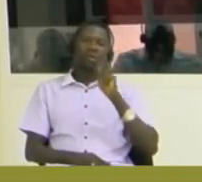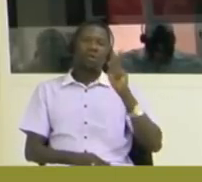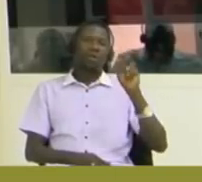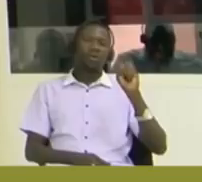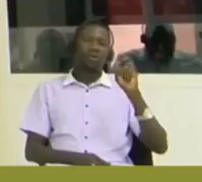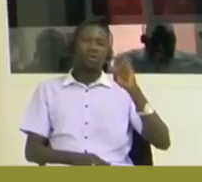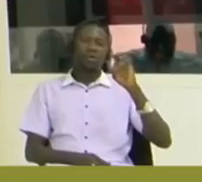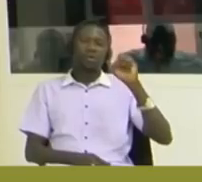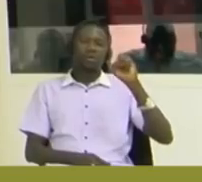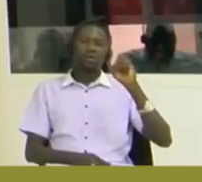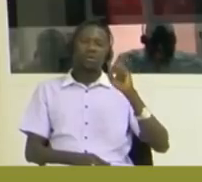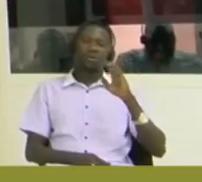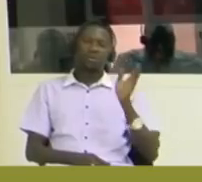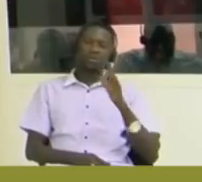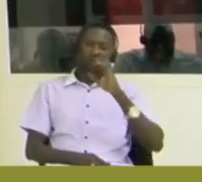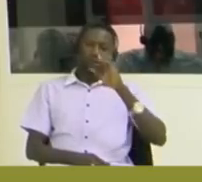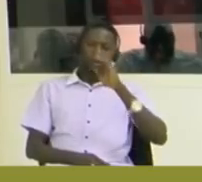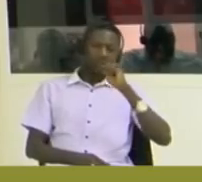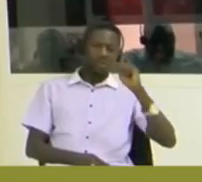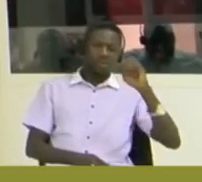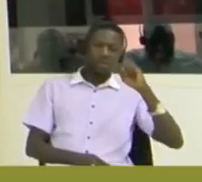Please proceed. Yes, sir.